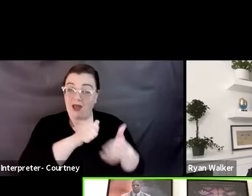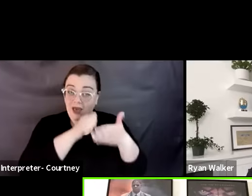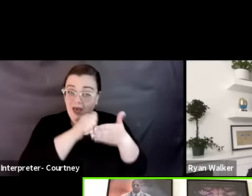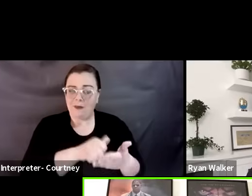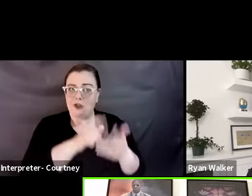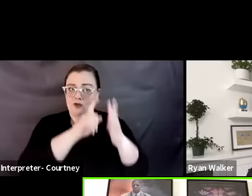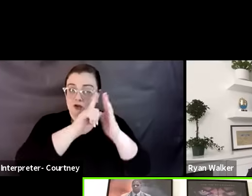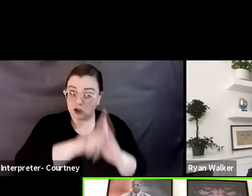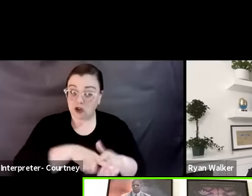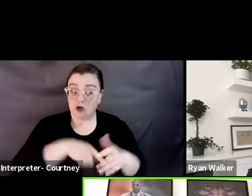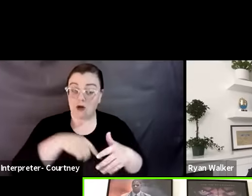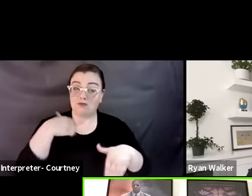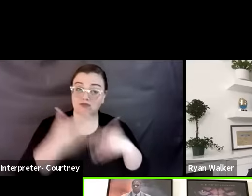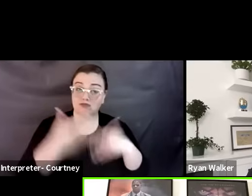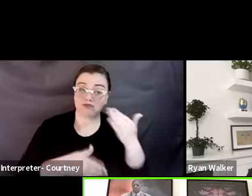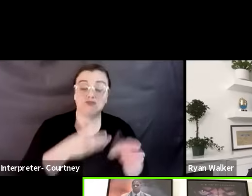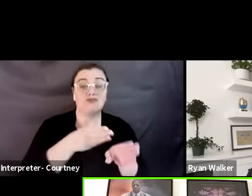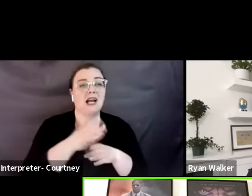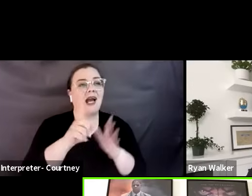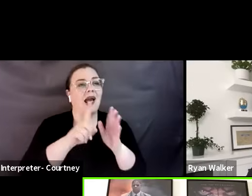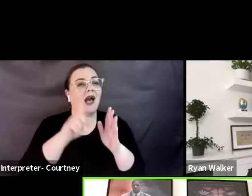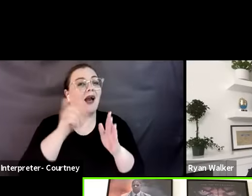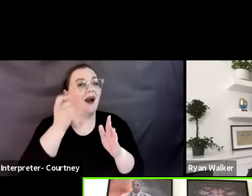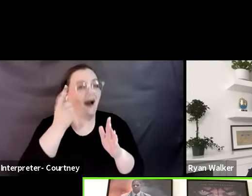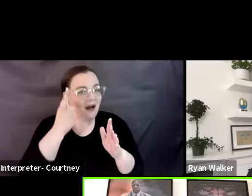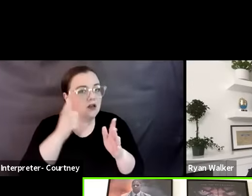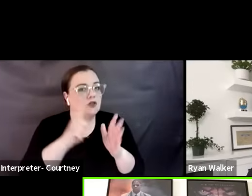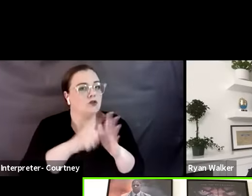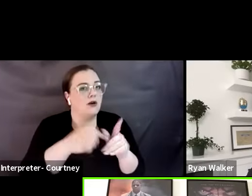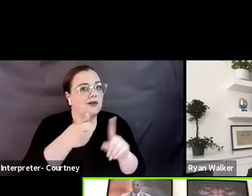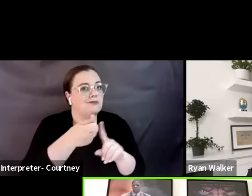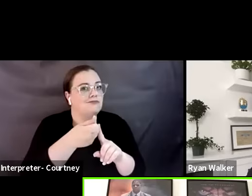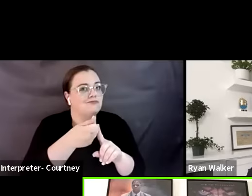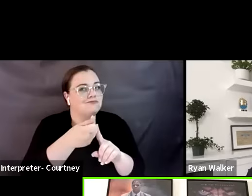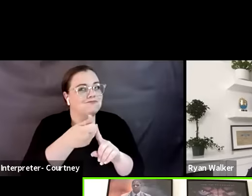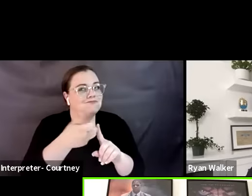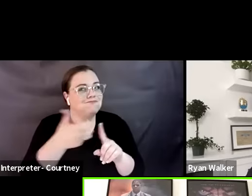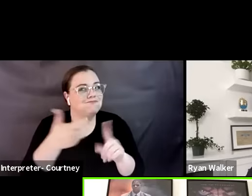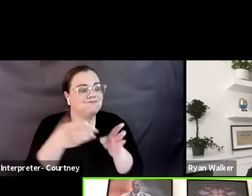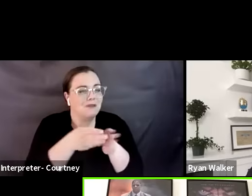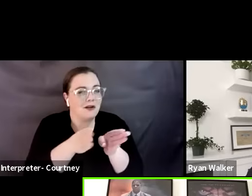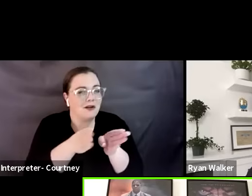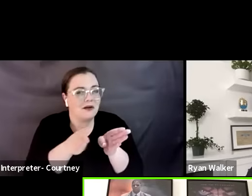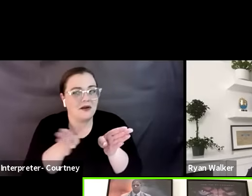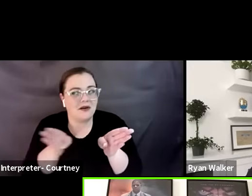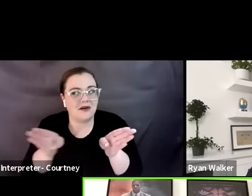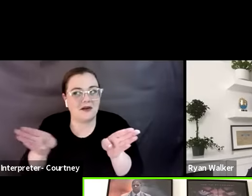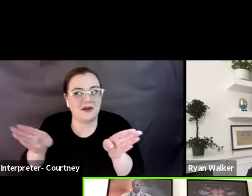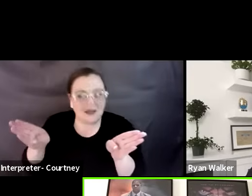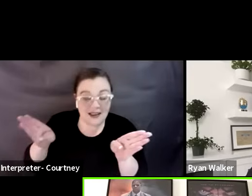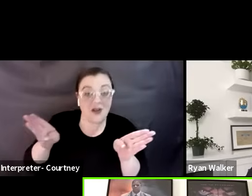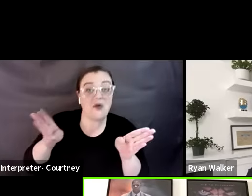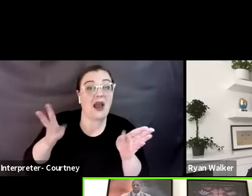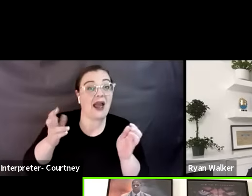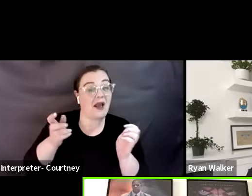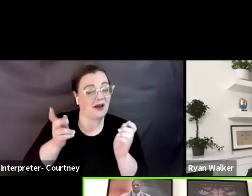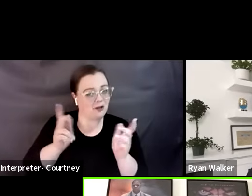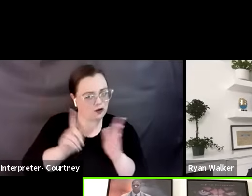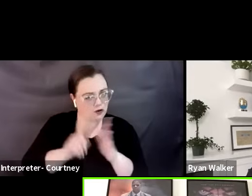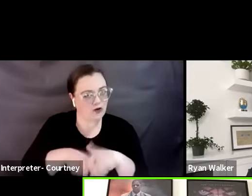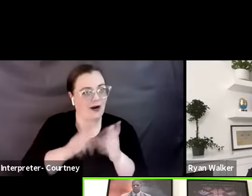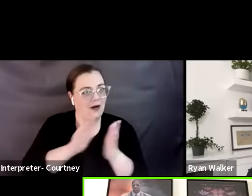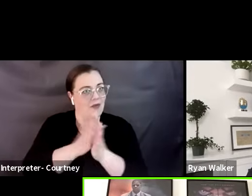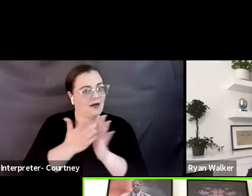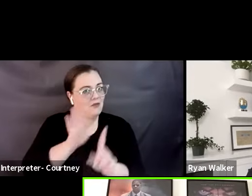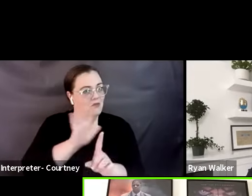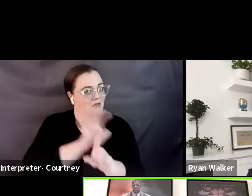expand. Look at all the wonderful artists that started off doing one thing, that got visibility doing one thing, But as they rolled out all these